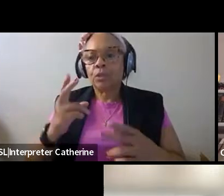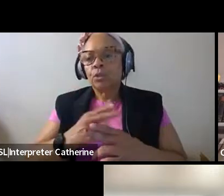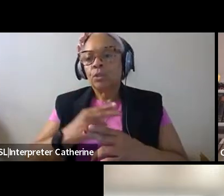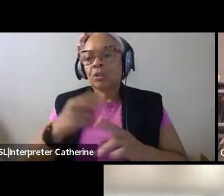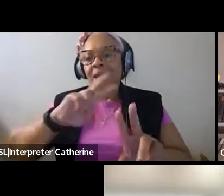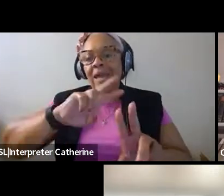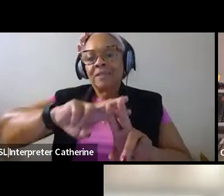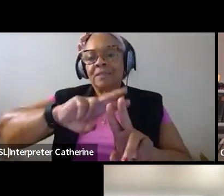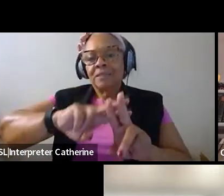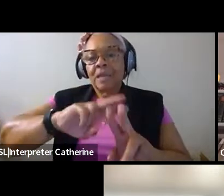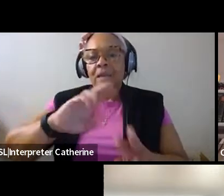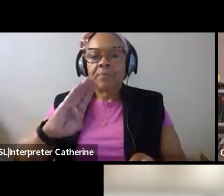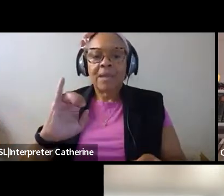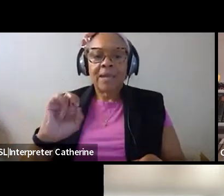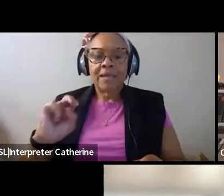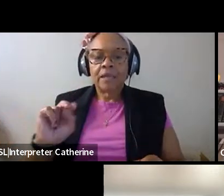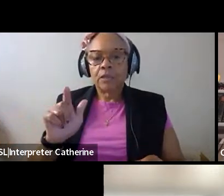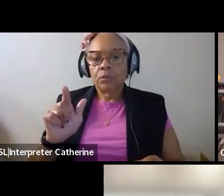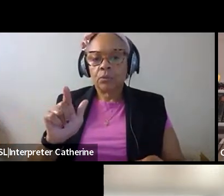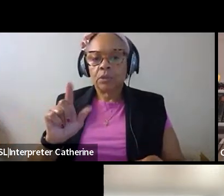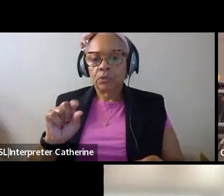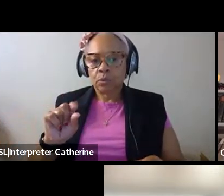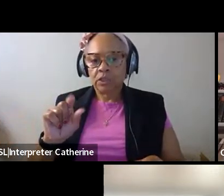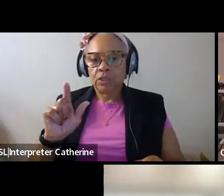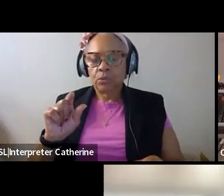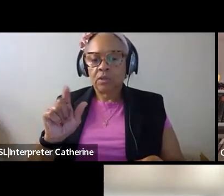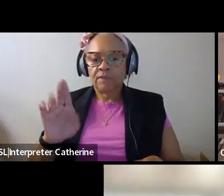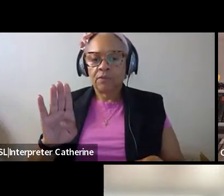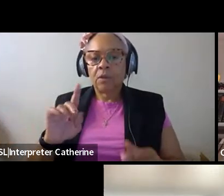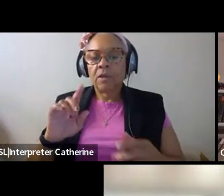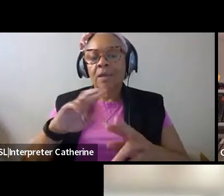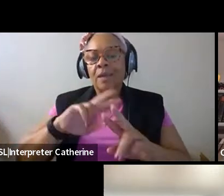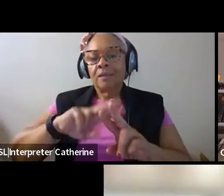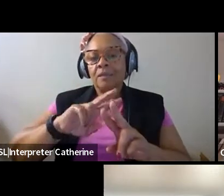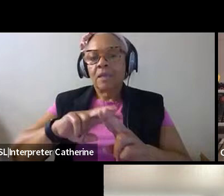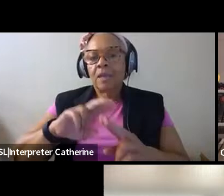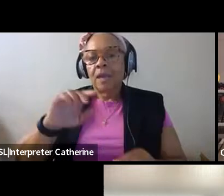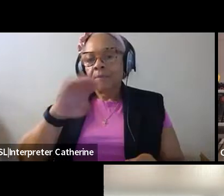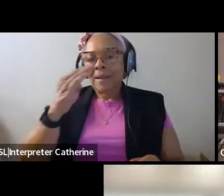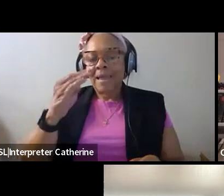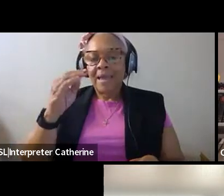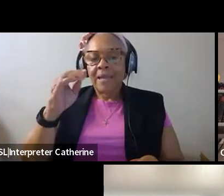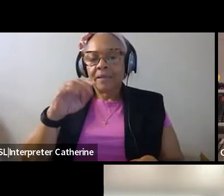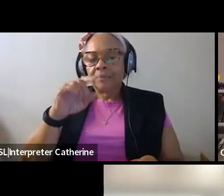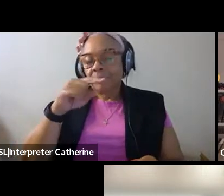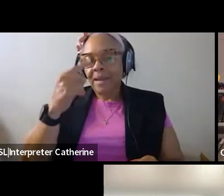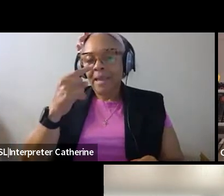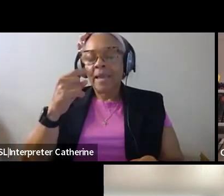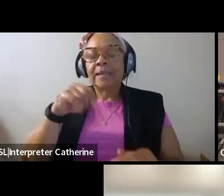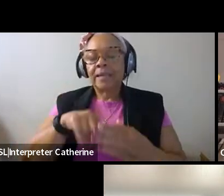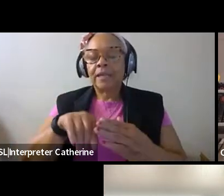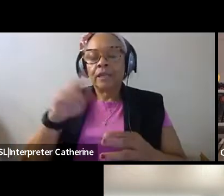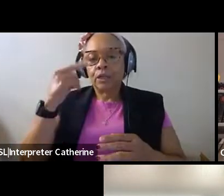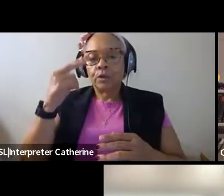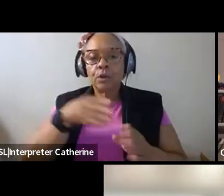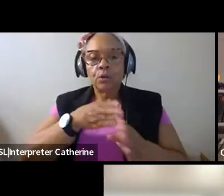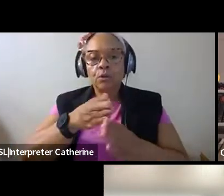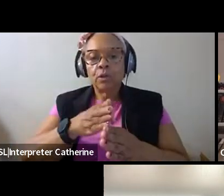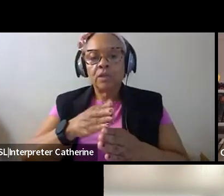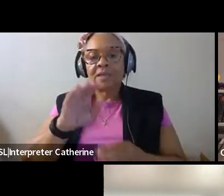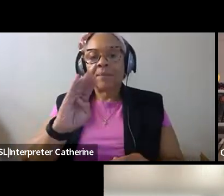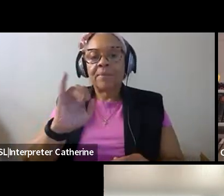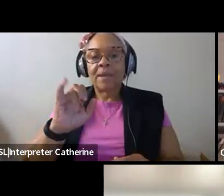hashtag BINW24 and also hashtag Black and Neuro Careers. And we're at Black and Neuro across all